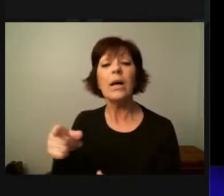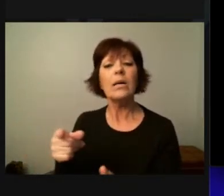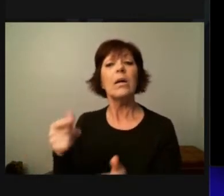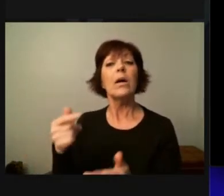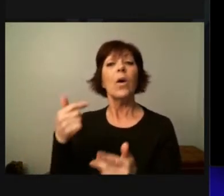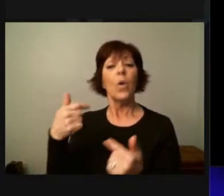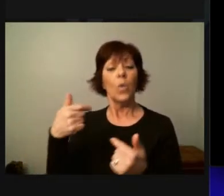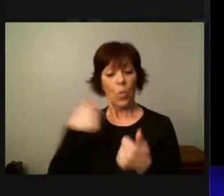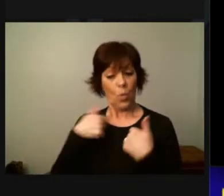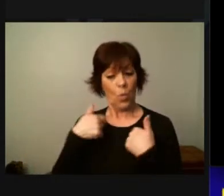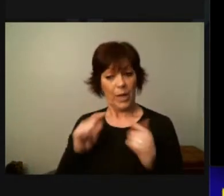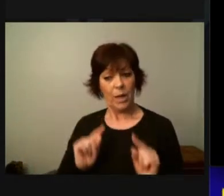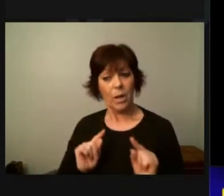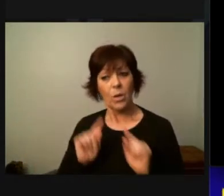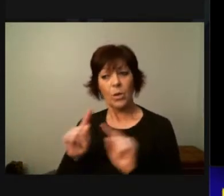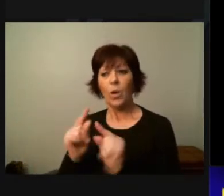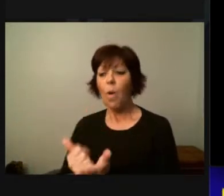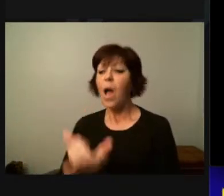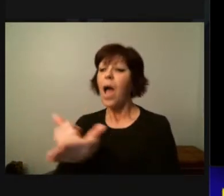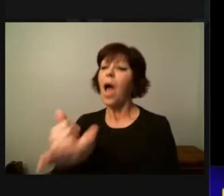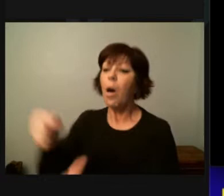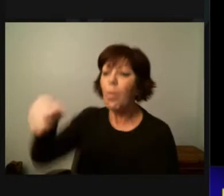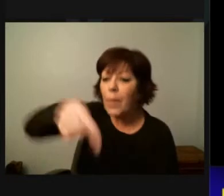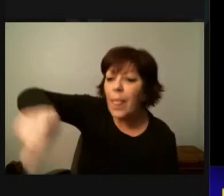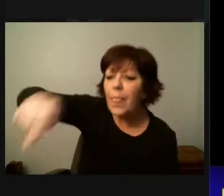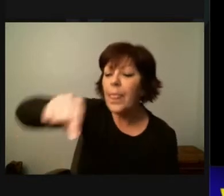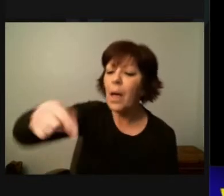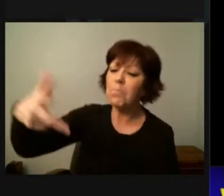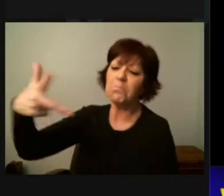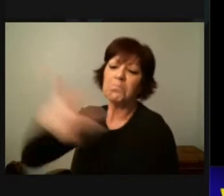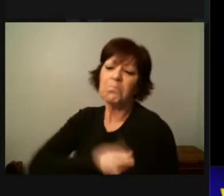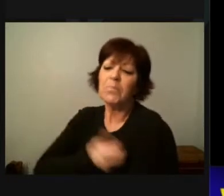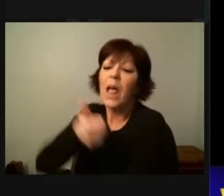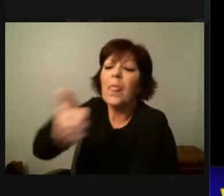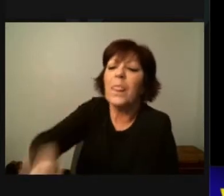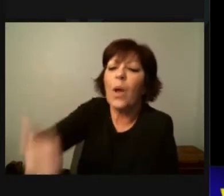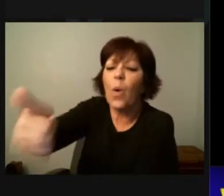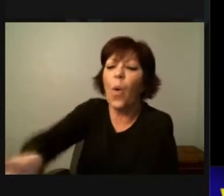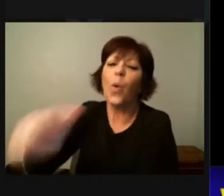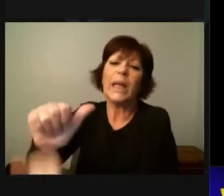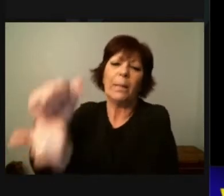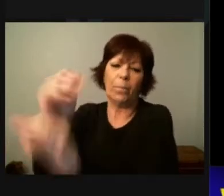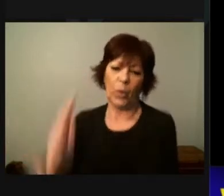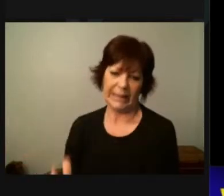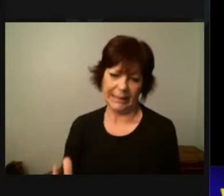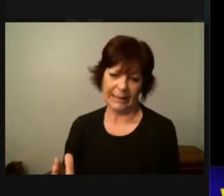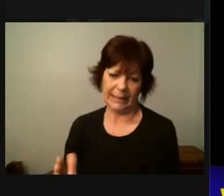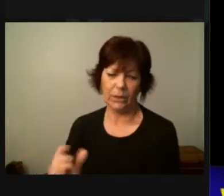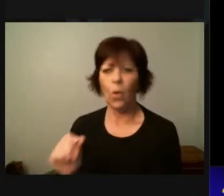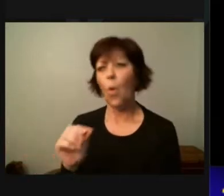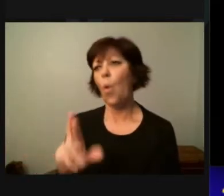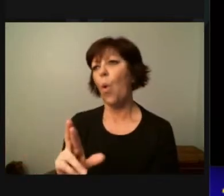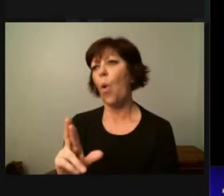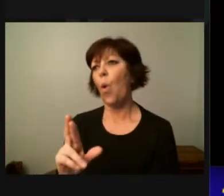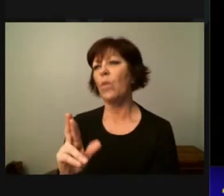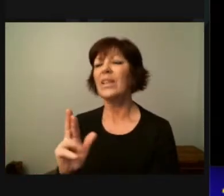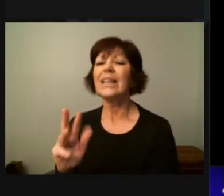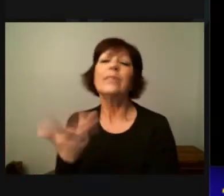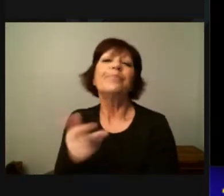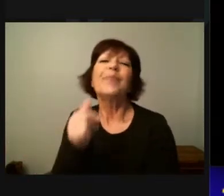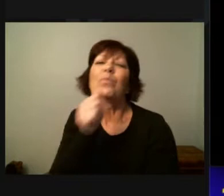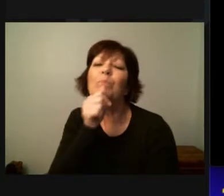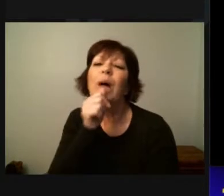go to assist that usually vaccinate their own employees, or it could be nursing homes